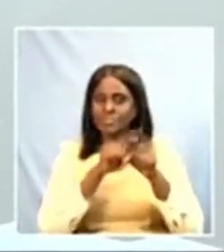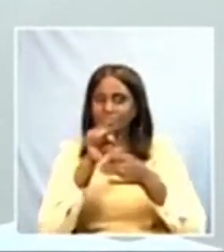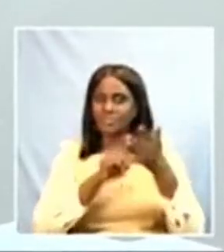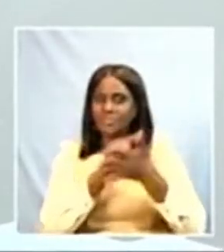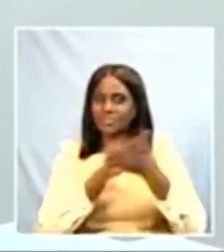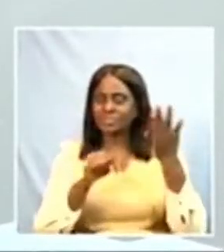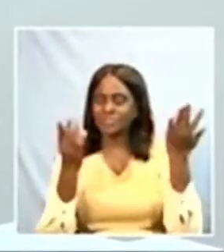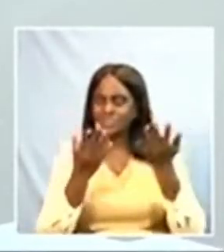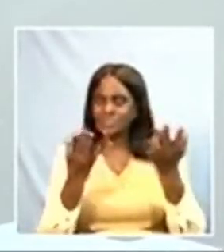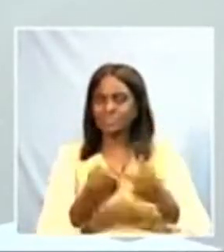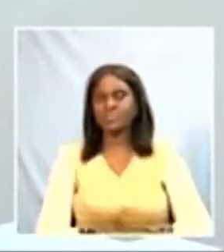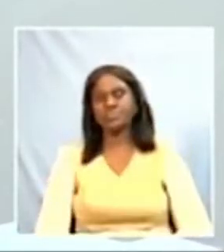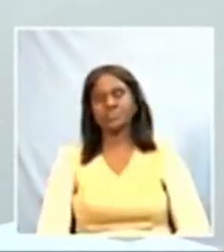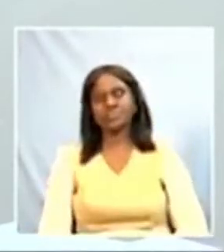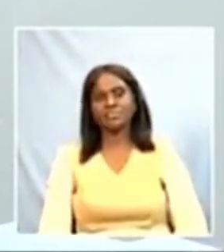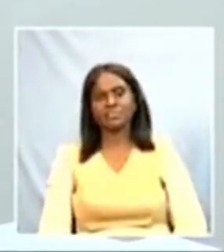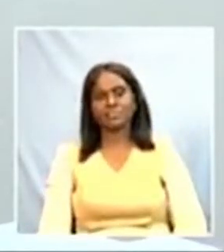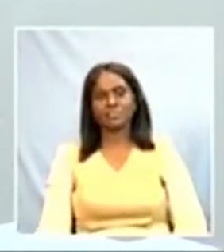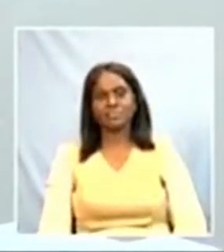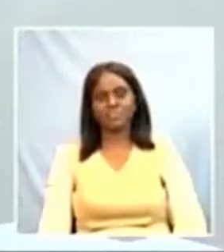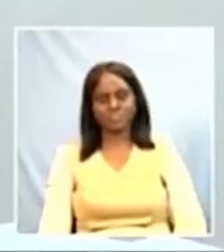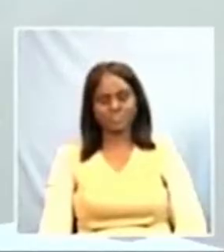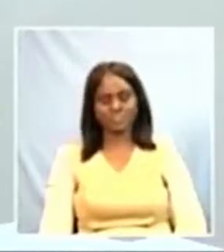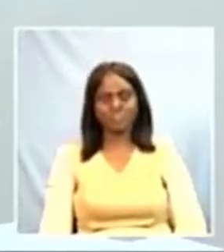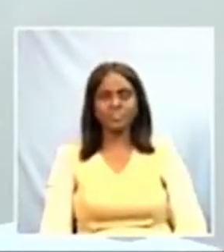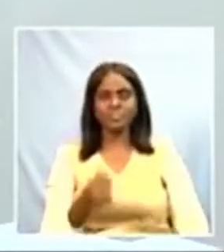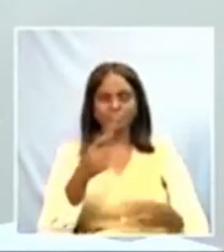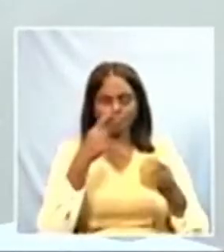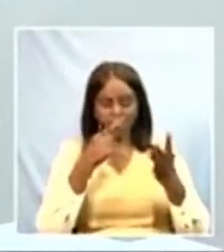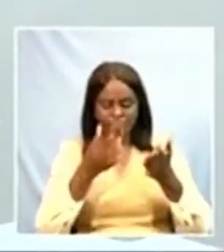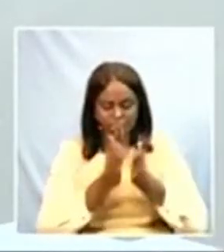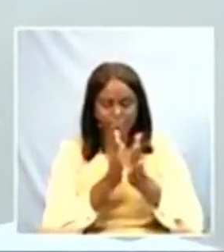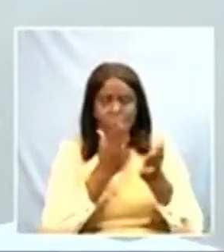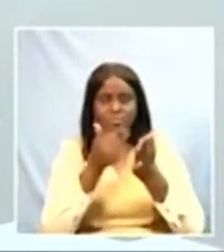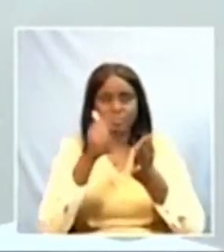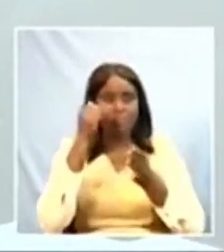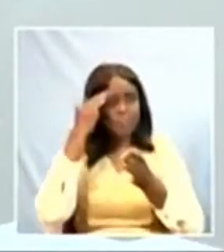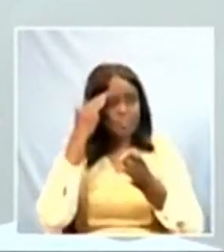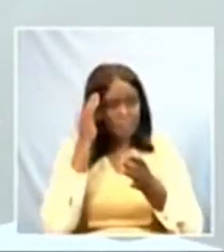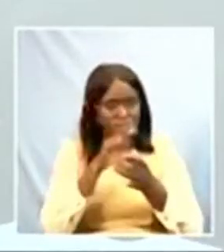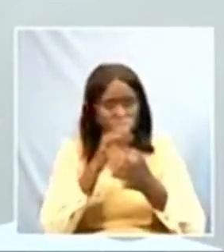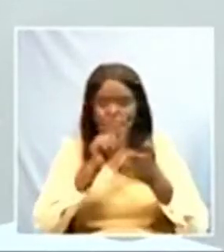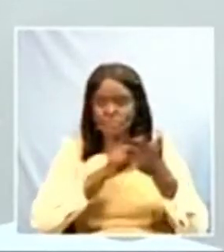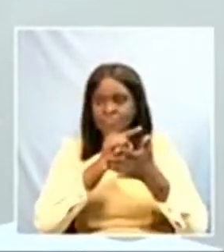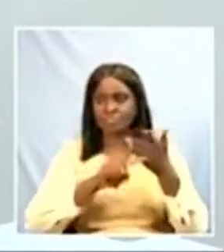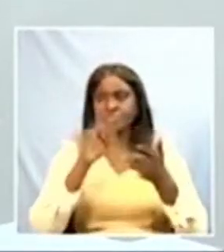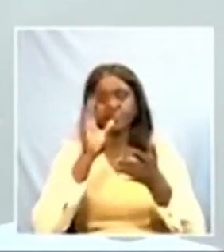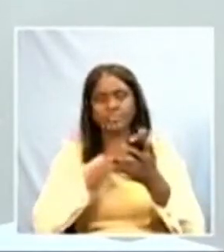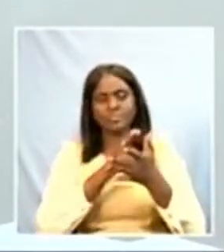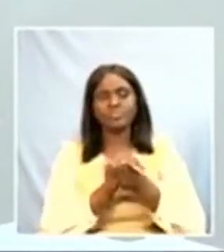terminated. When you claimed this, you knew the contract was terminated.